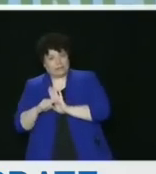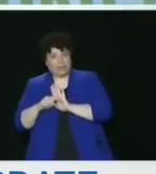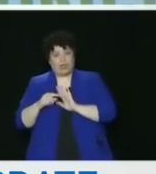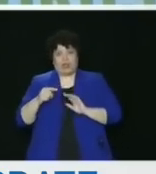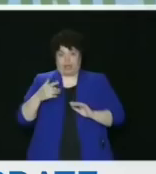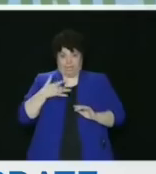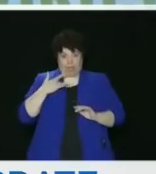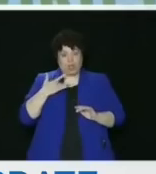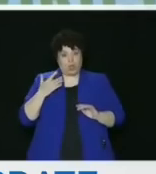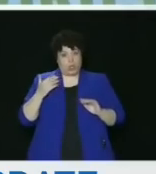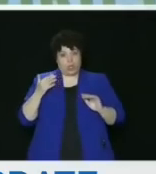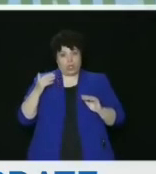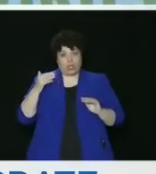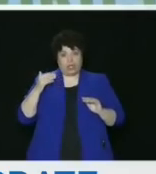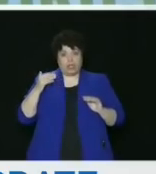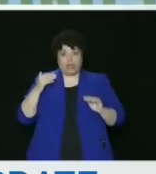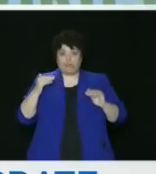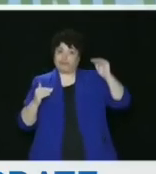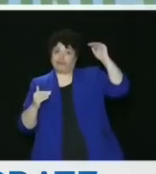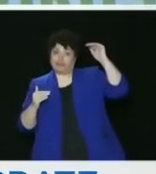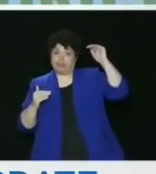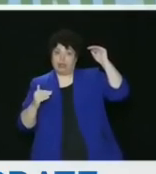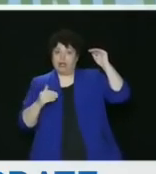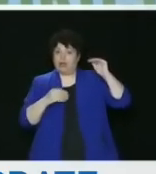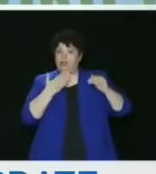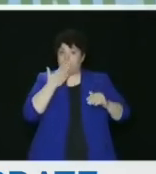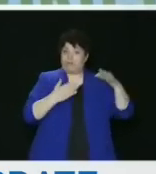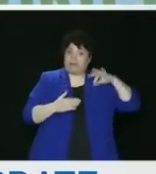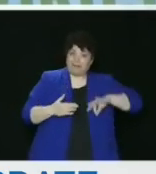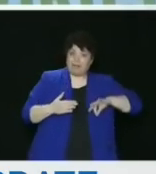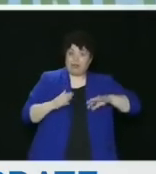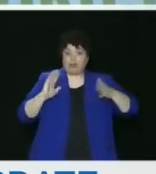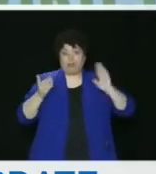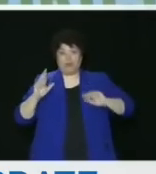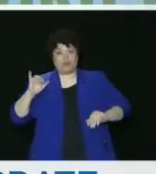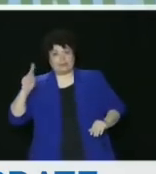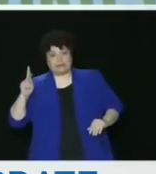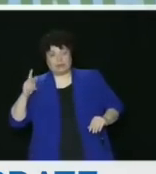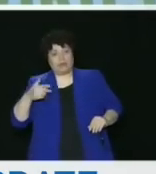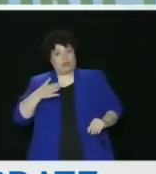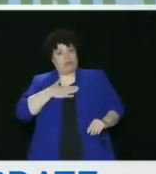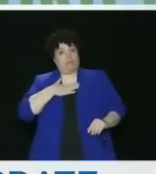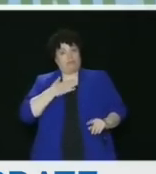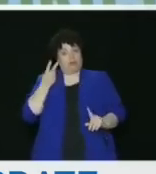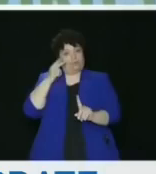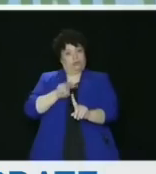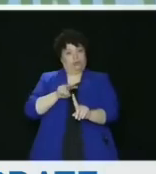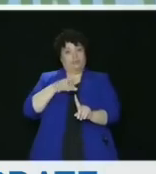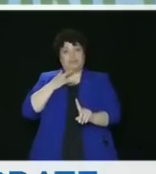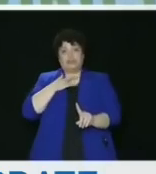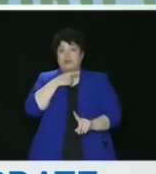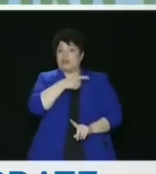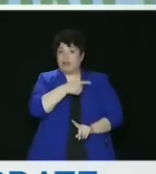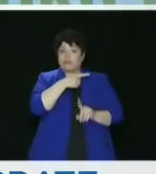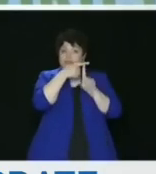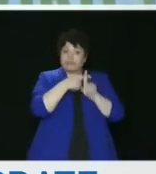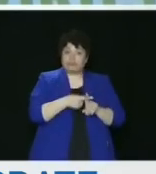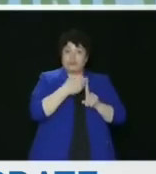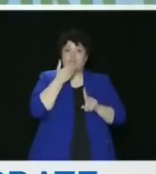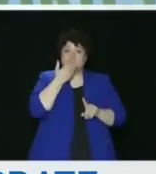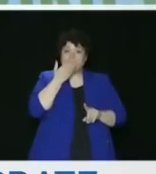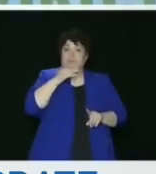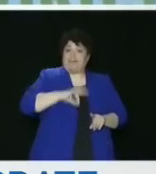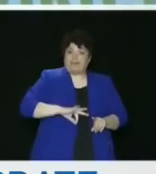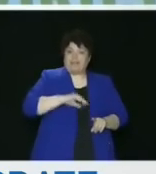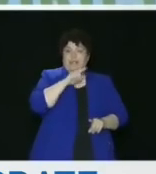I think, in my mind, in general, the benefits would outweigh the risk,